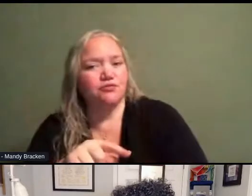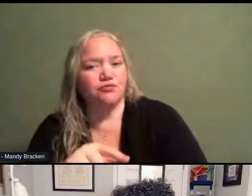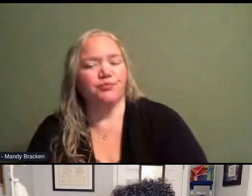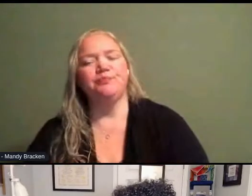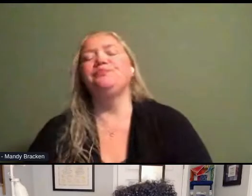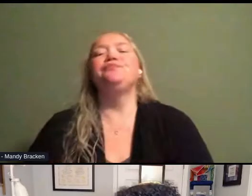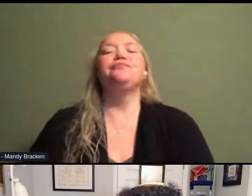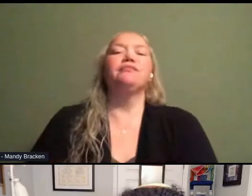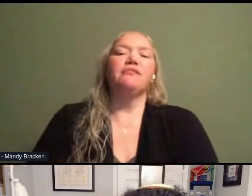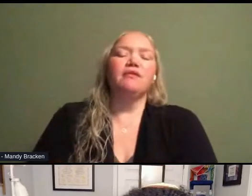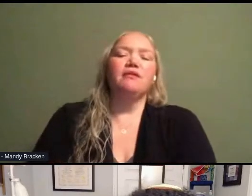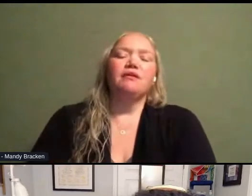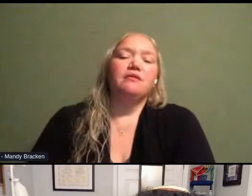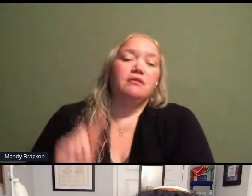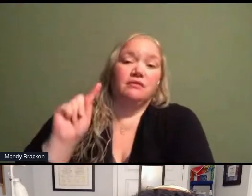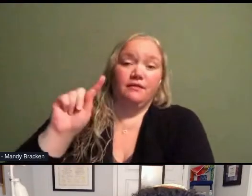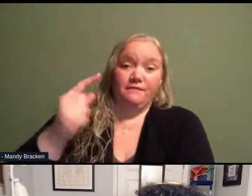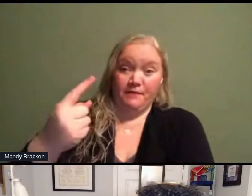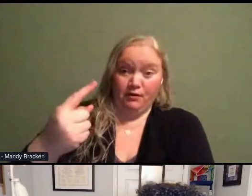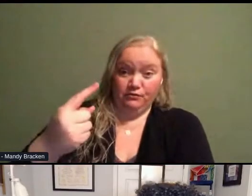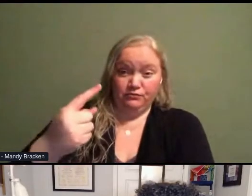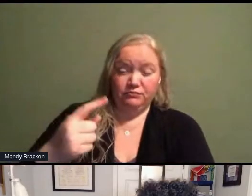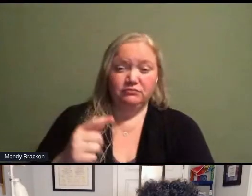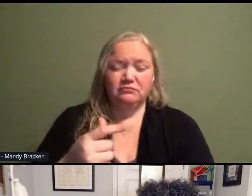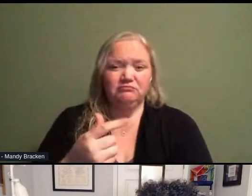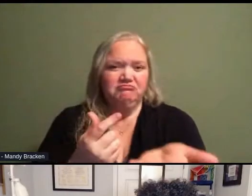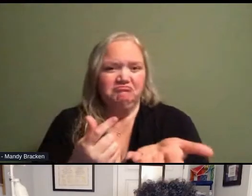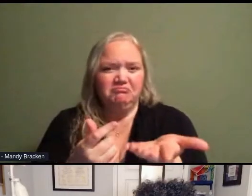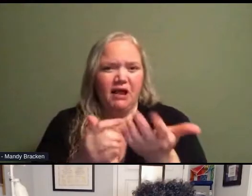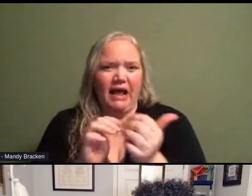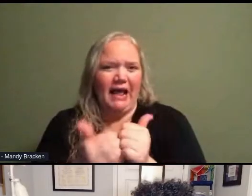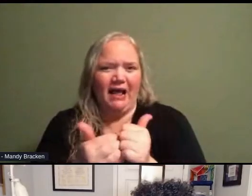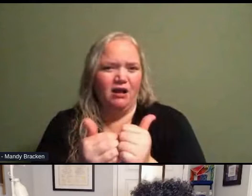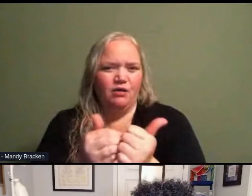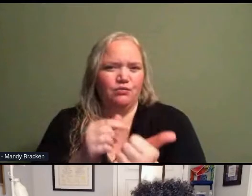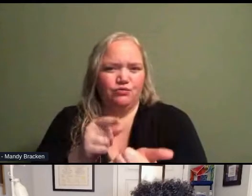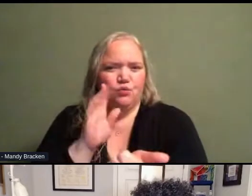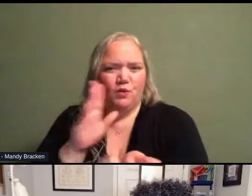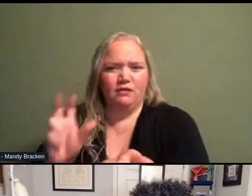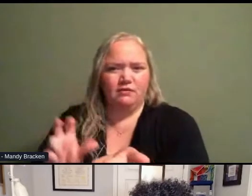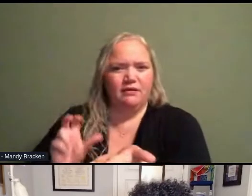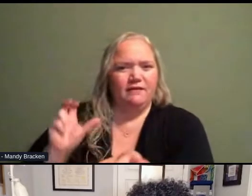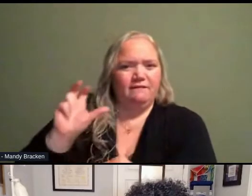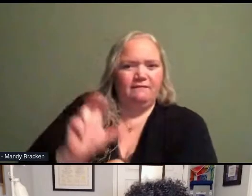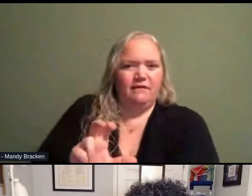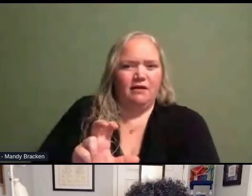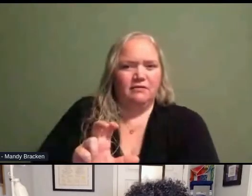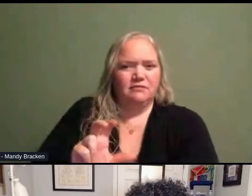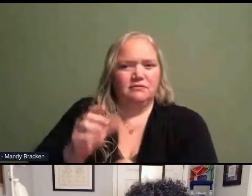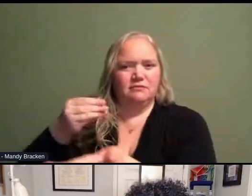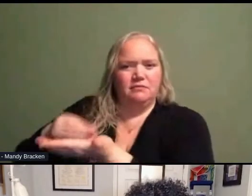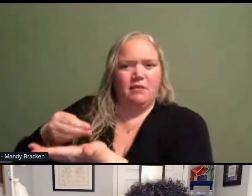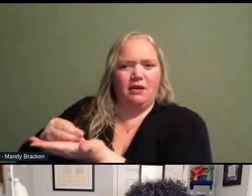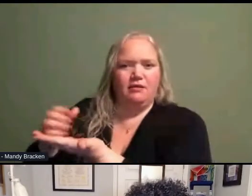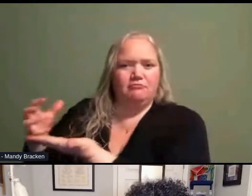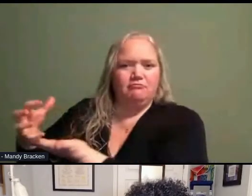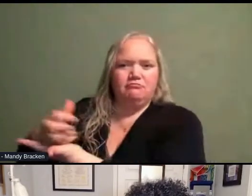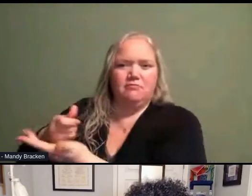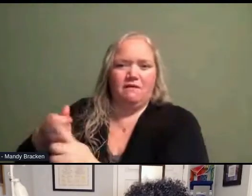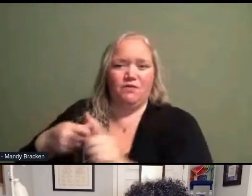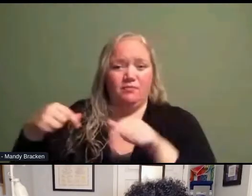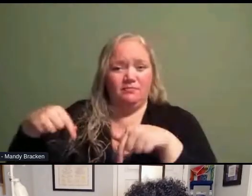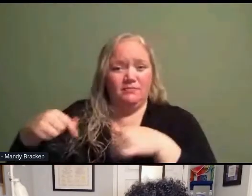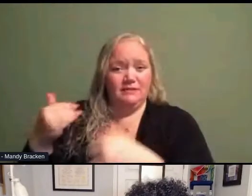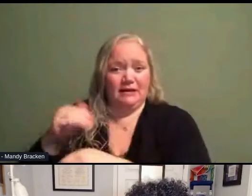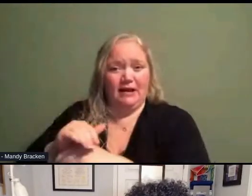invest the resources from JEDI Night? I'll be happy to start.